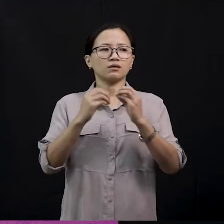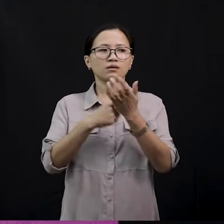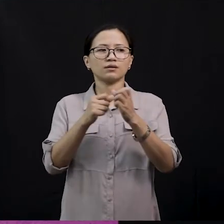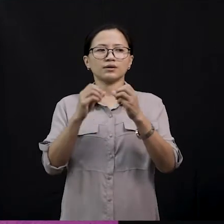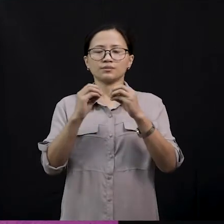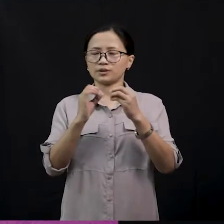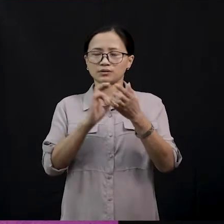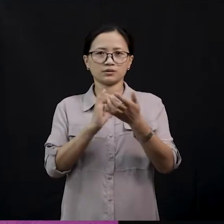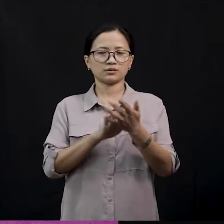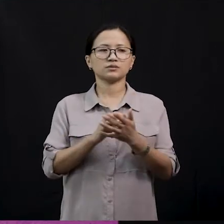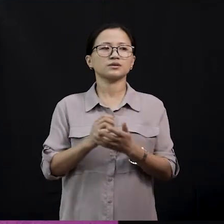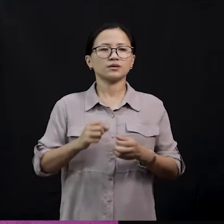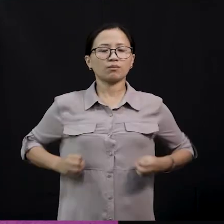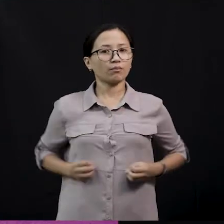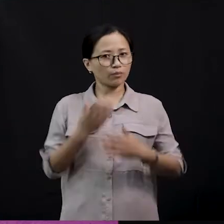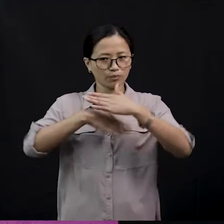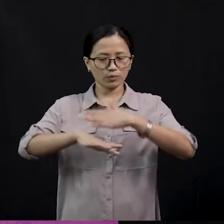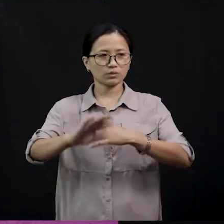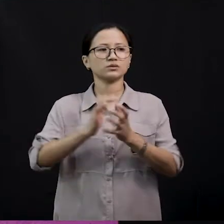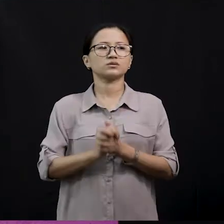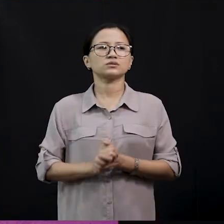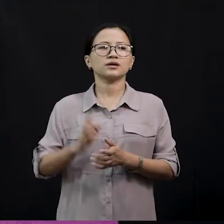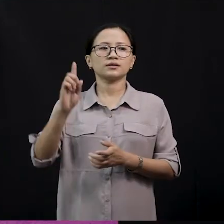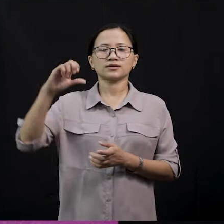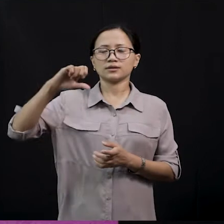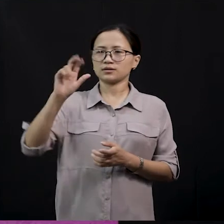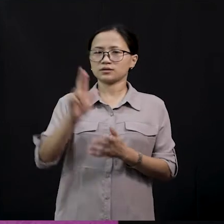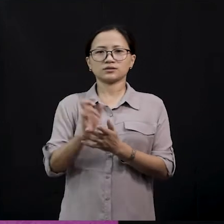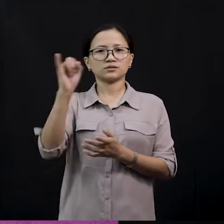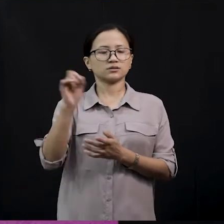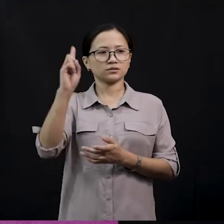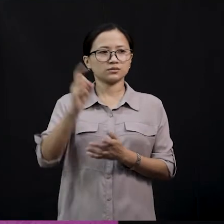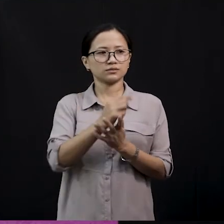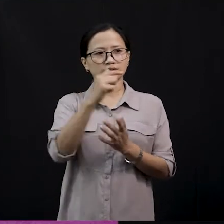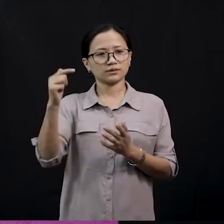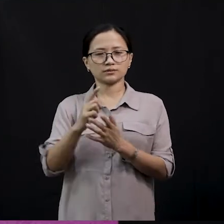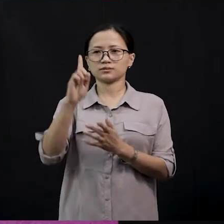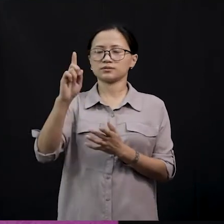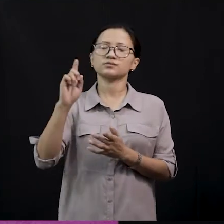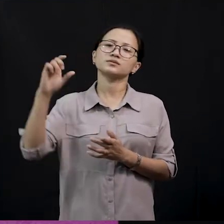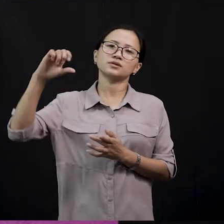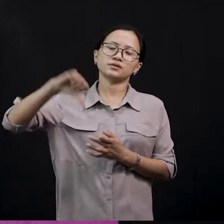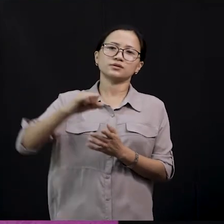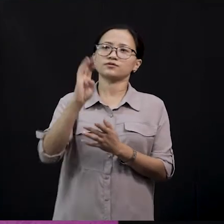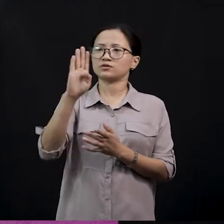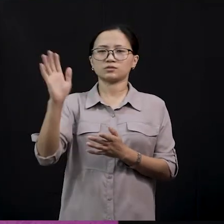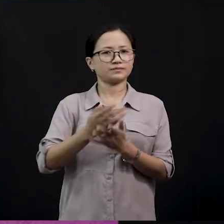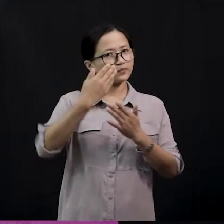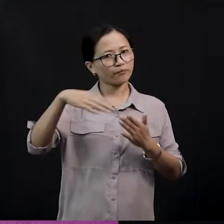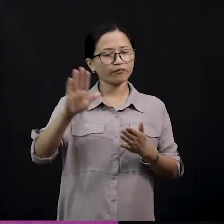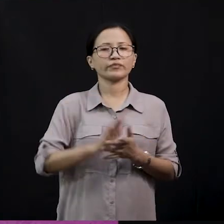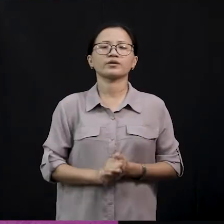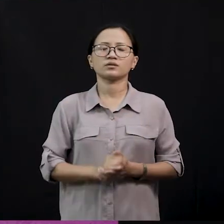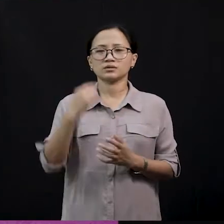in 1861 and left this world in 1941. He is a seminal figure, which means